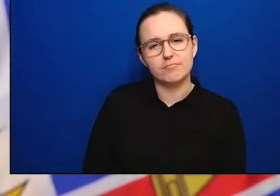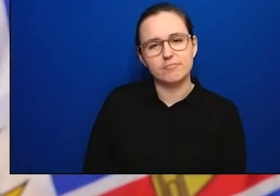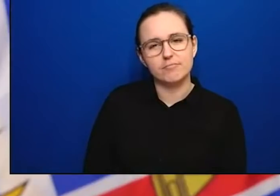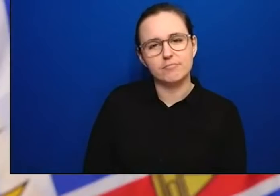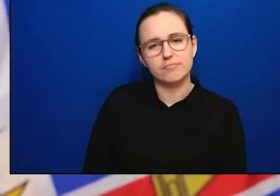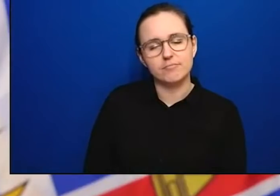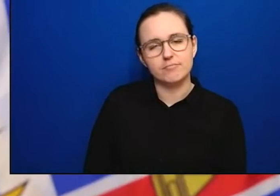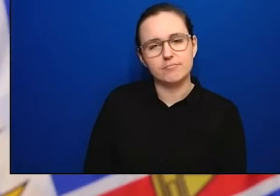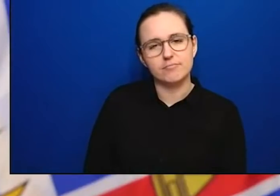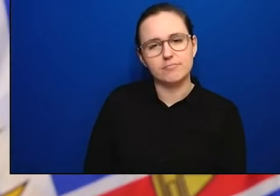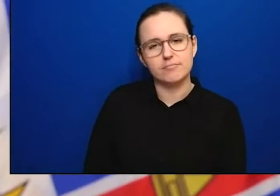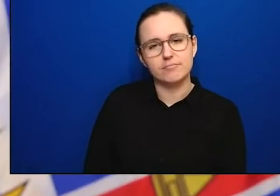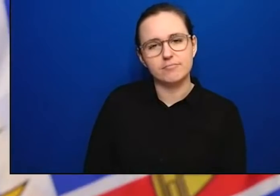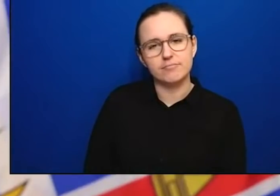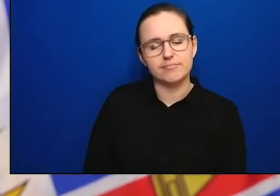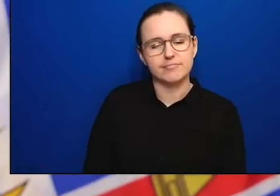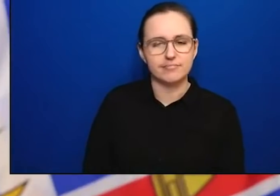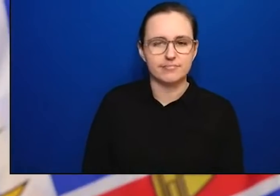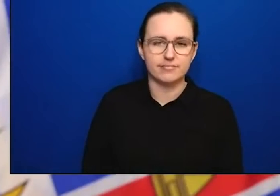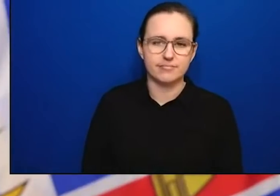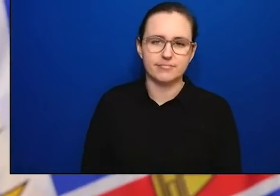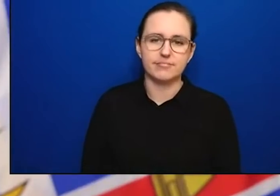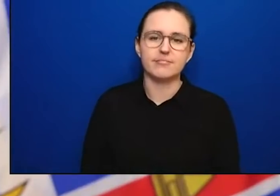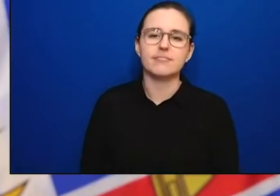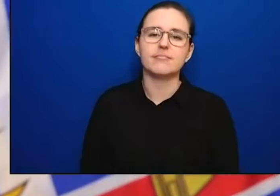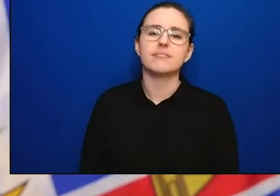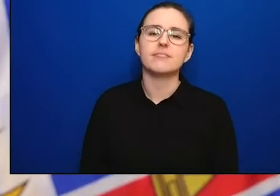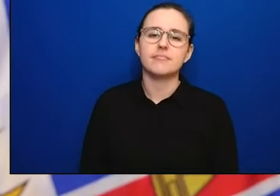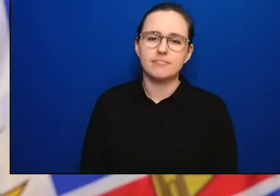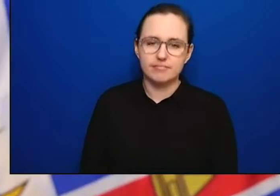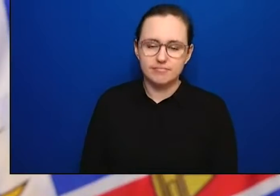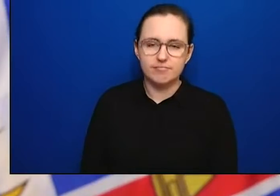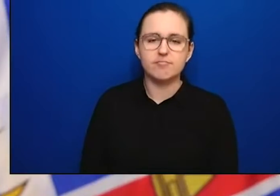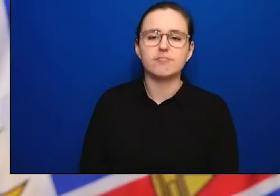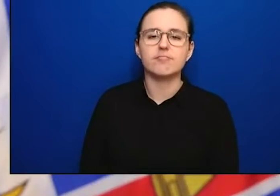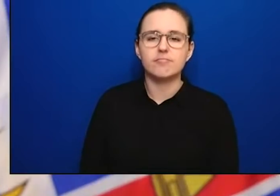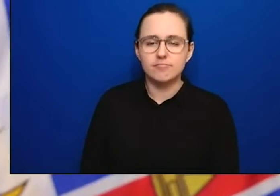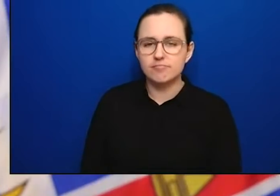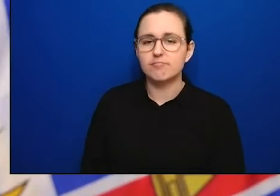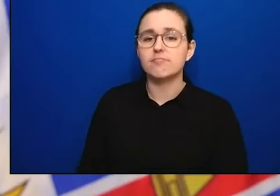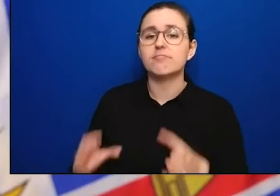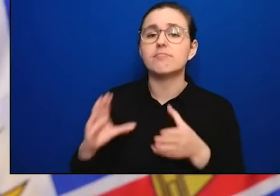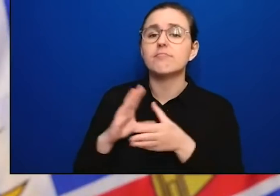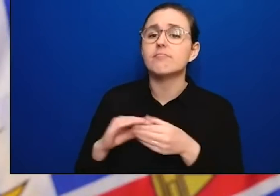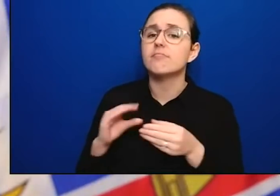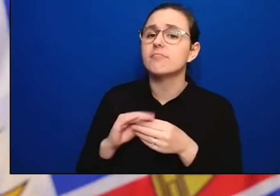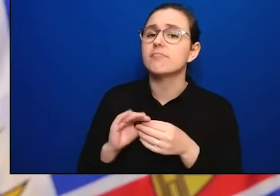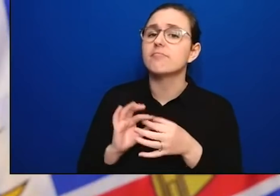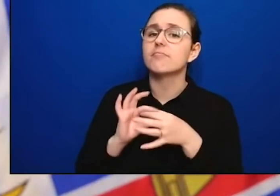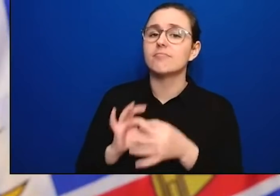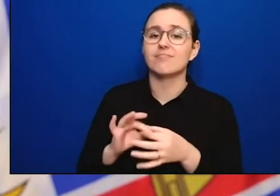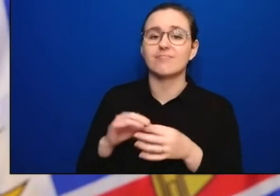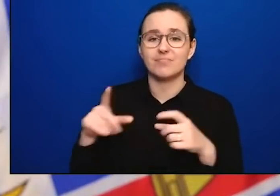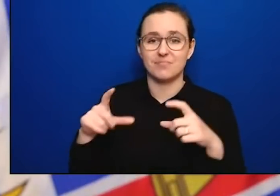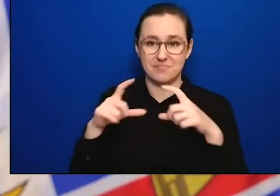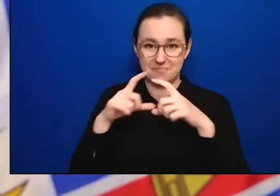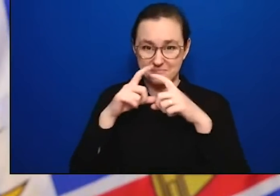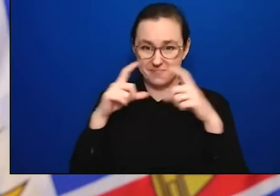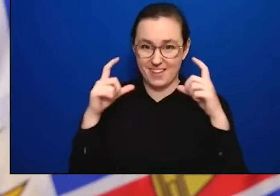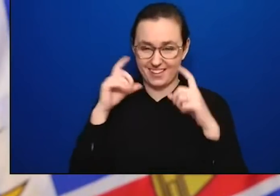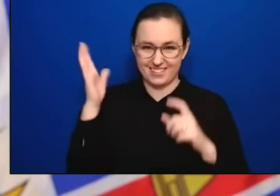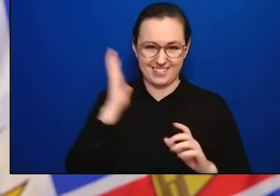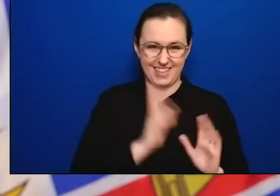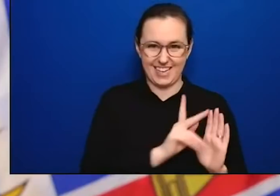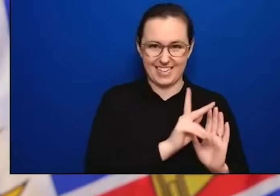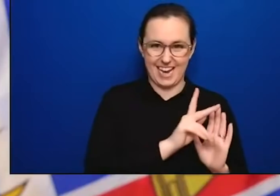Oh, hi, Dr. Henry. Can you walk me through the initial reasons as to why you didn't